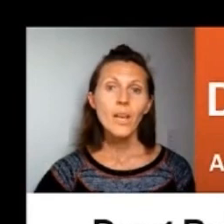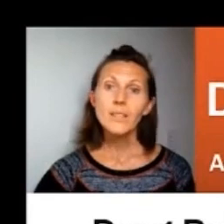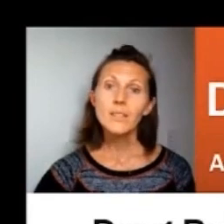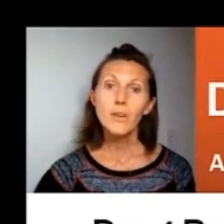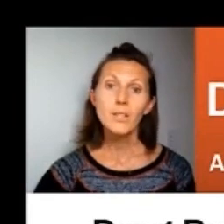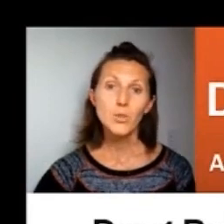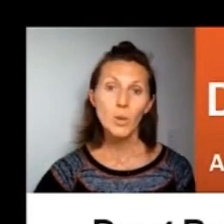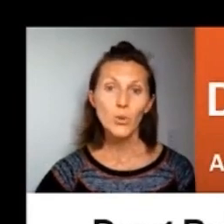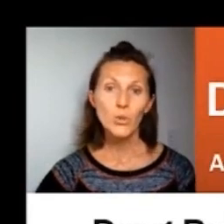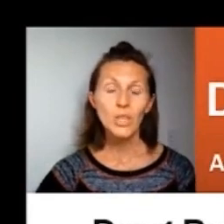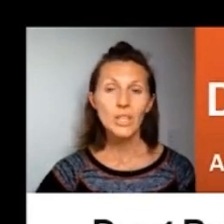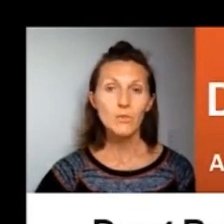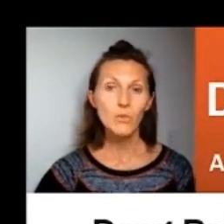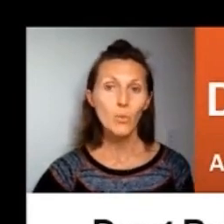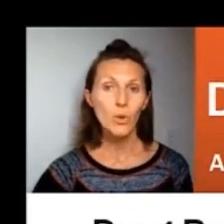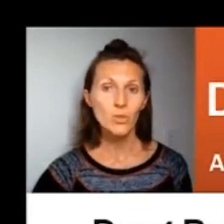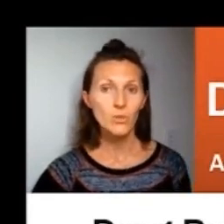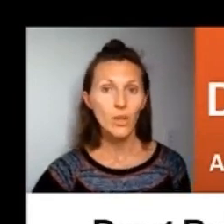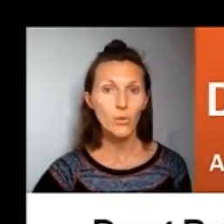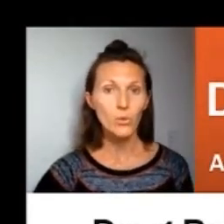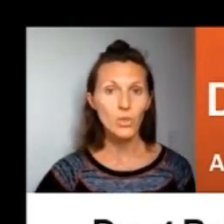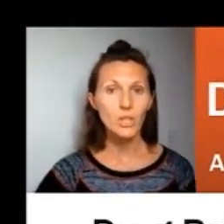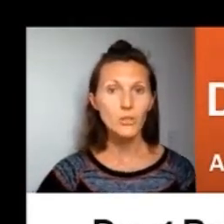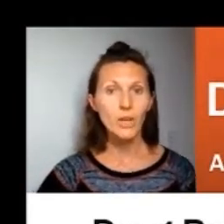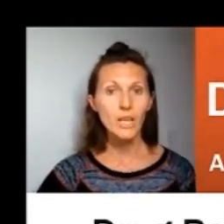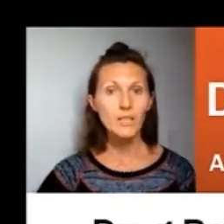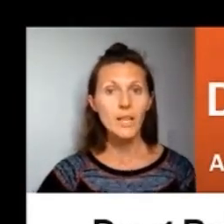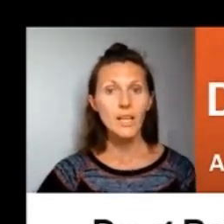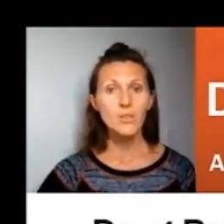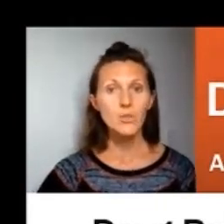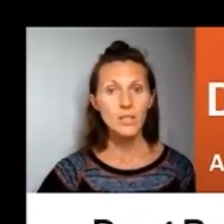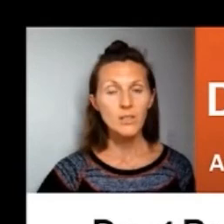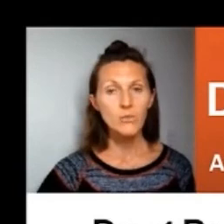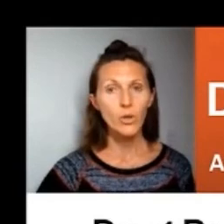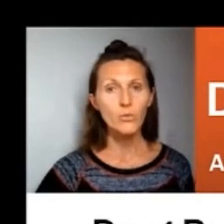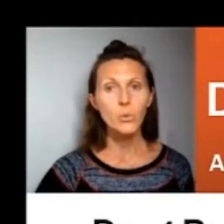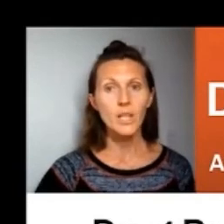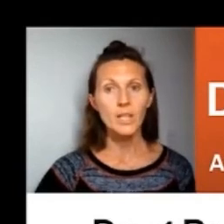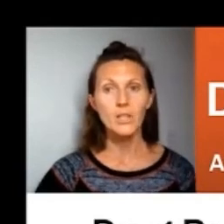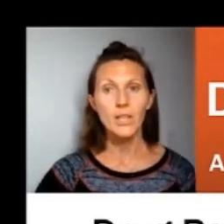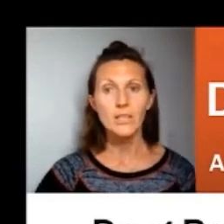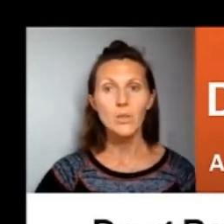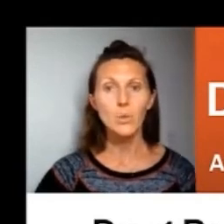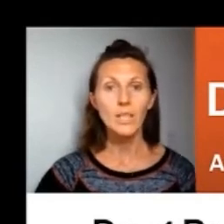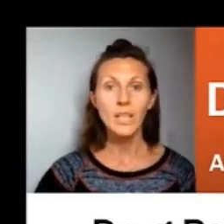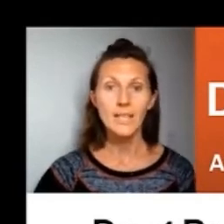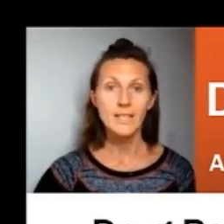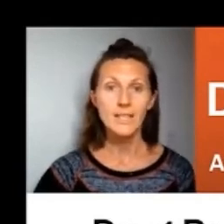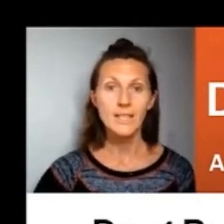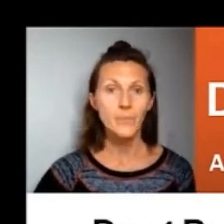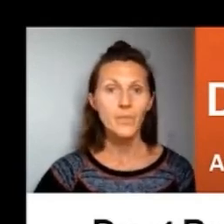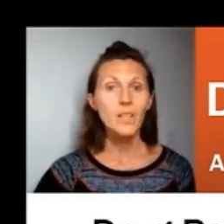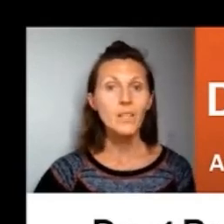We identified drug poisoning deaths from cause of death unit record files, and the drugs involved were categorized into 8